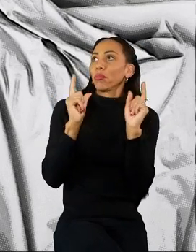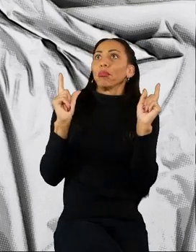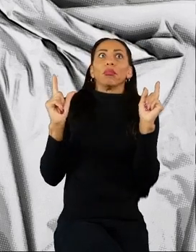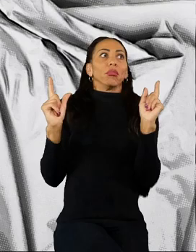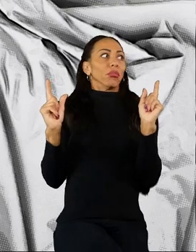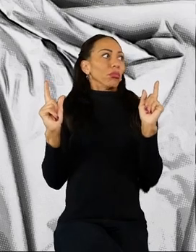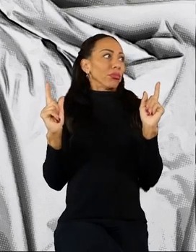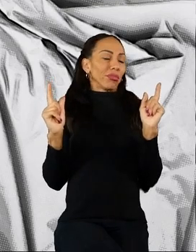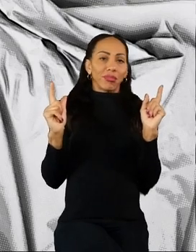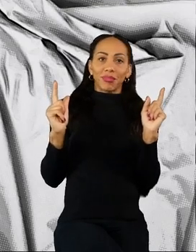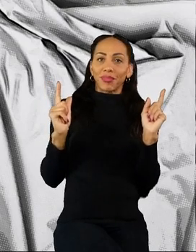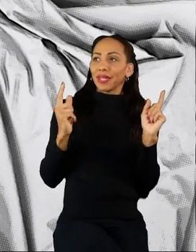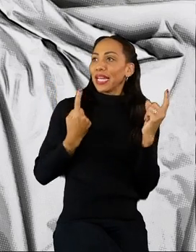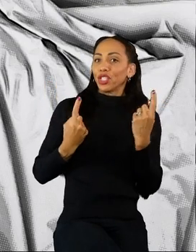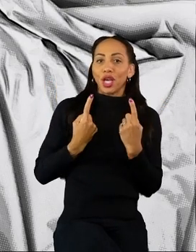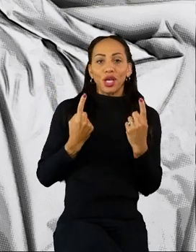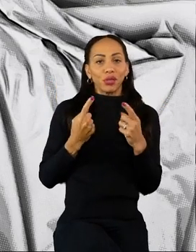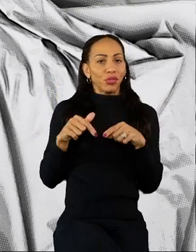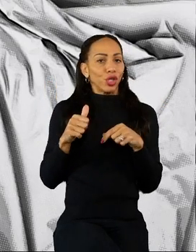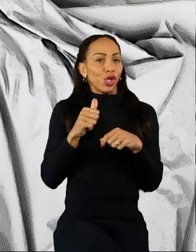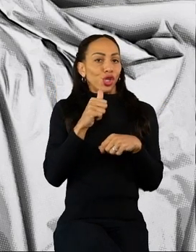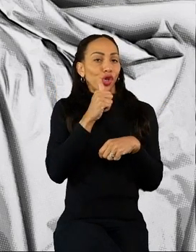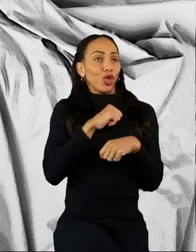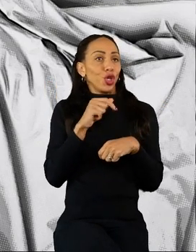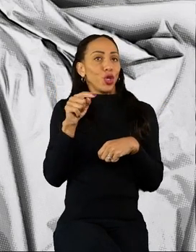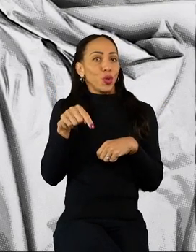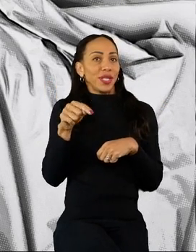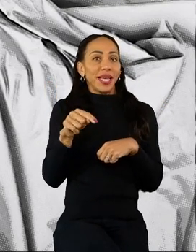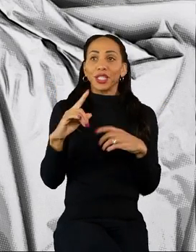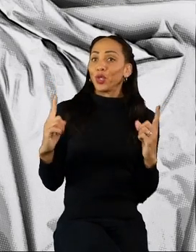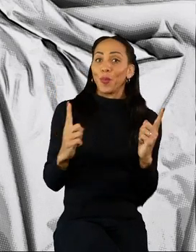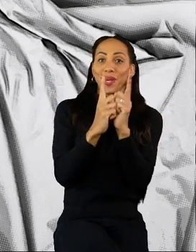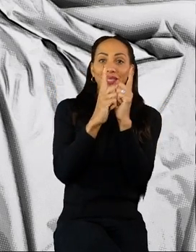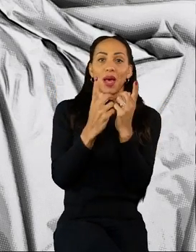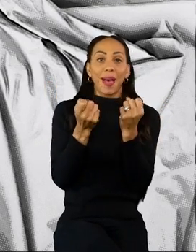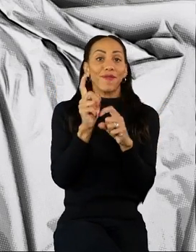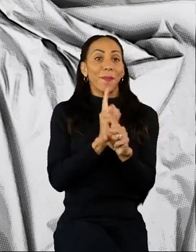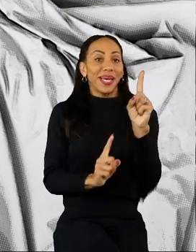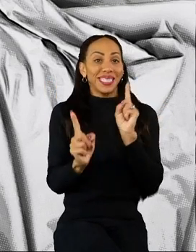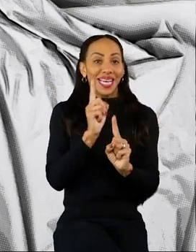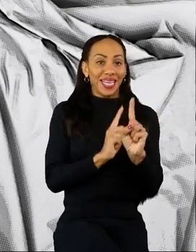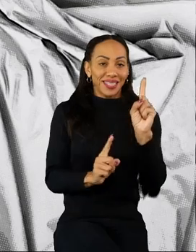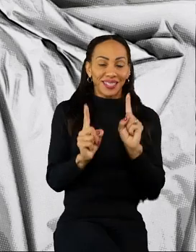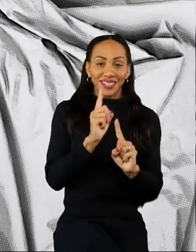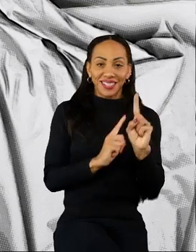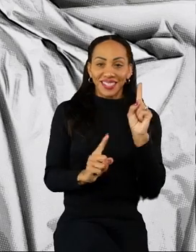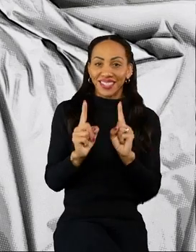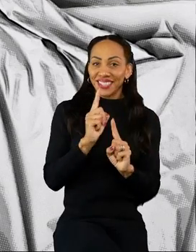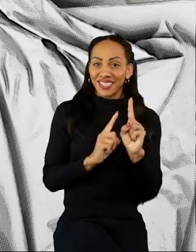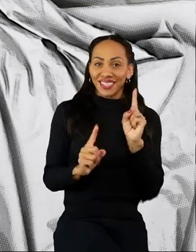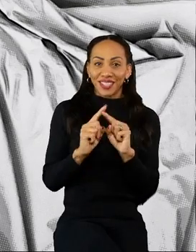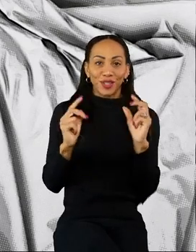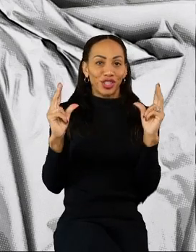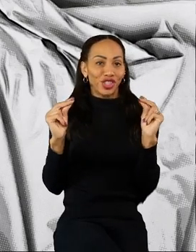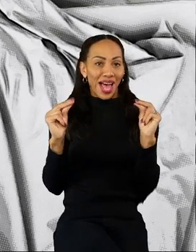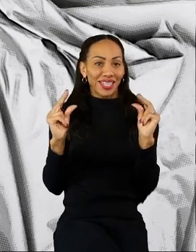other. But anyway, you discover yourselves in this space. You may have met. You know, you could use this to sort of meet up, have a meeting. You